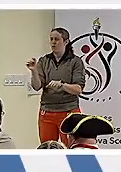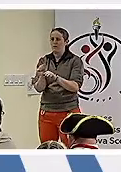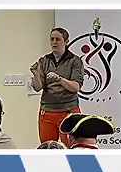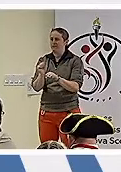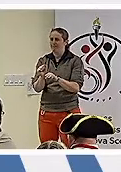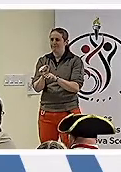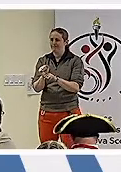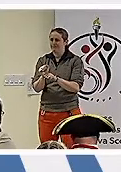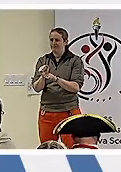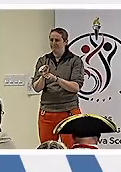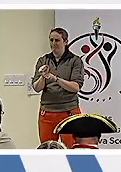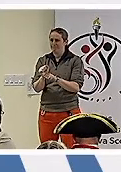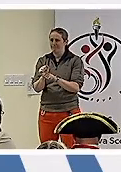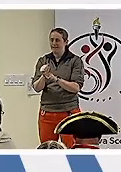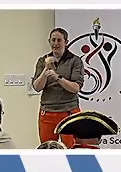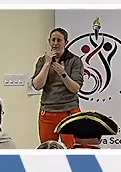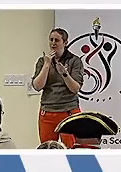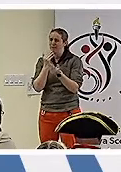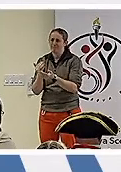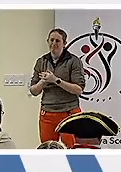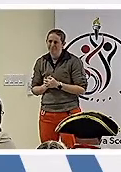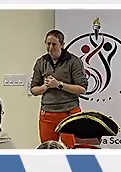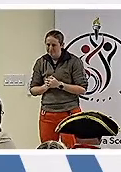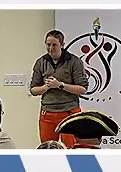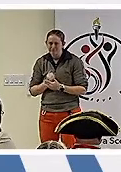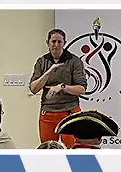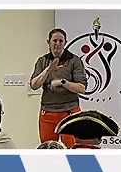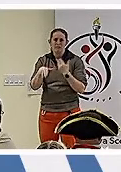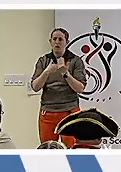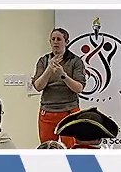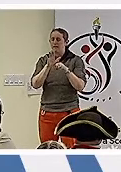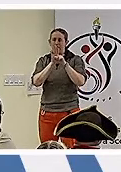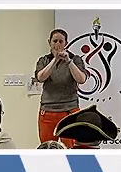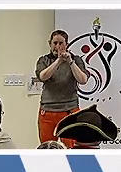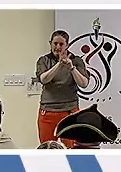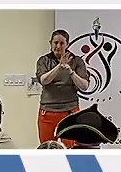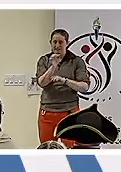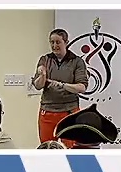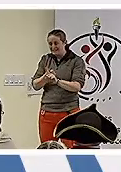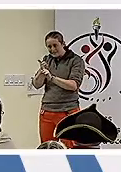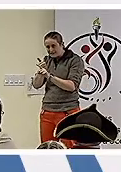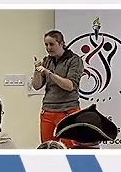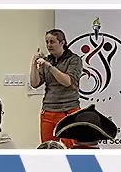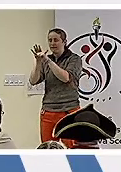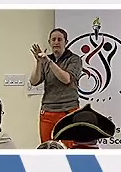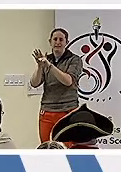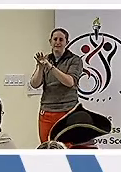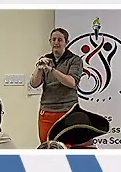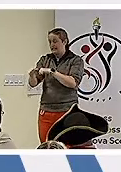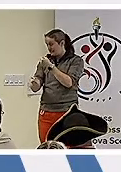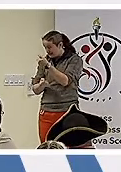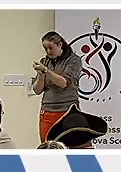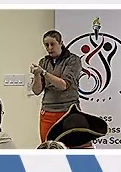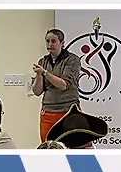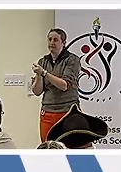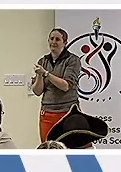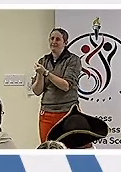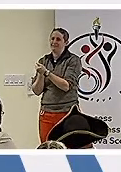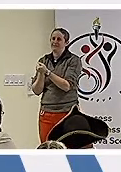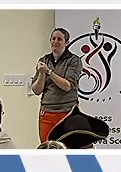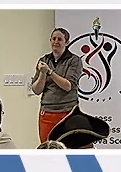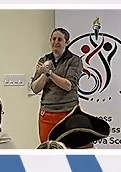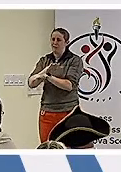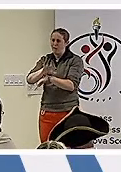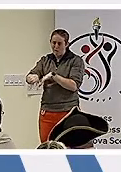communities. For all of the advocates, the self-advocates, the support, all of you, it is